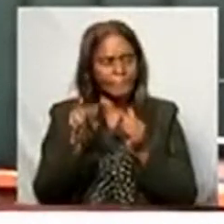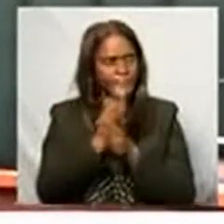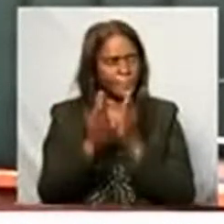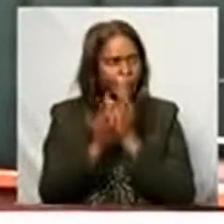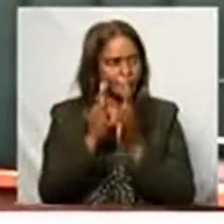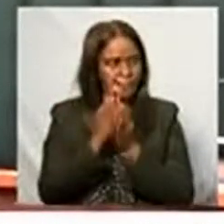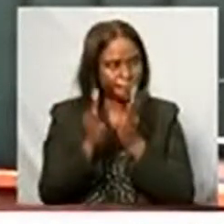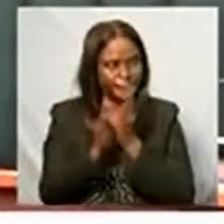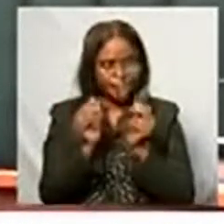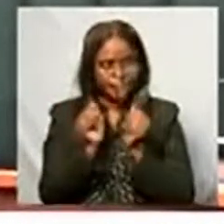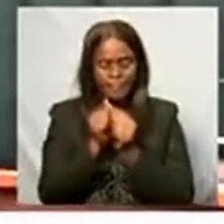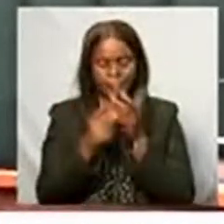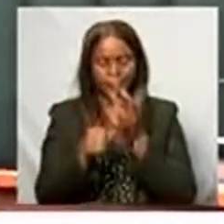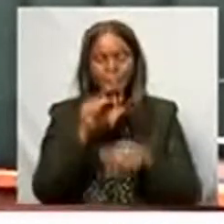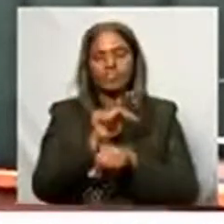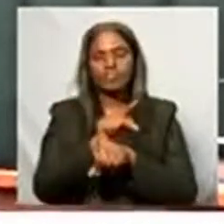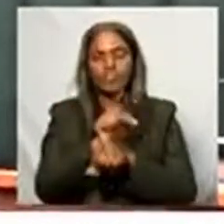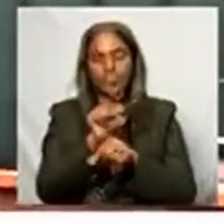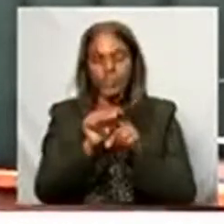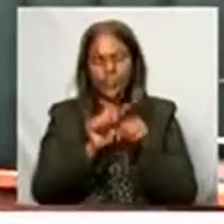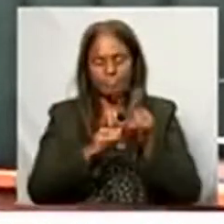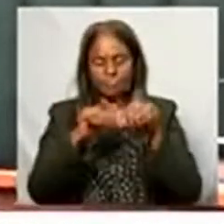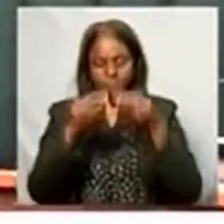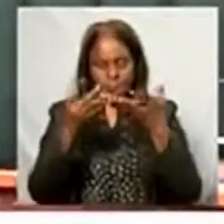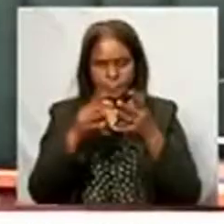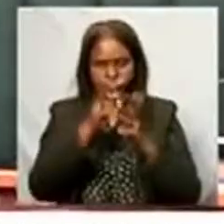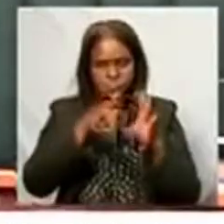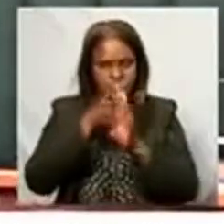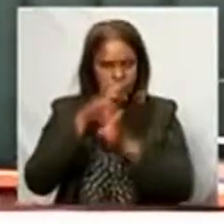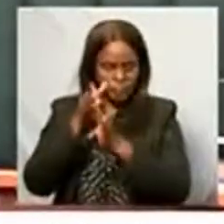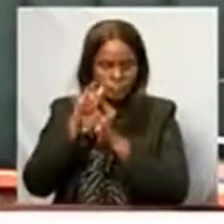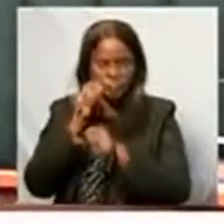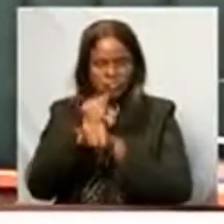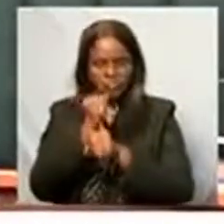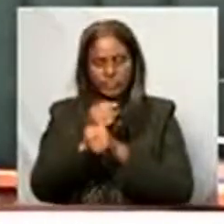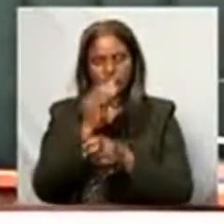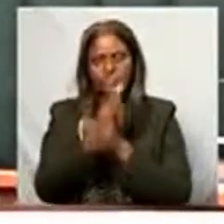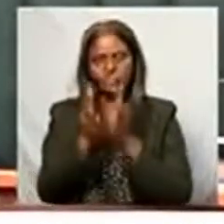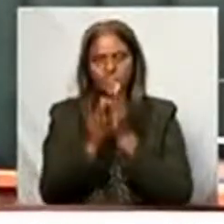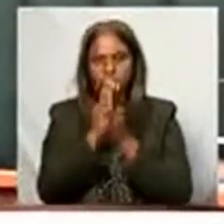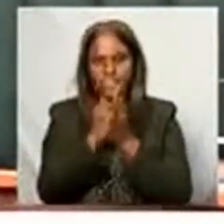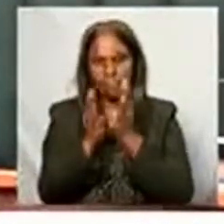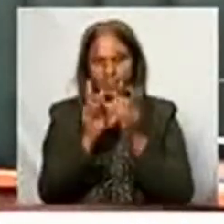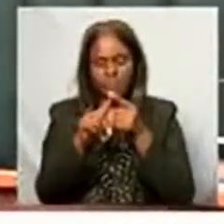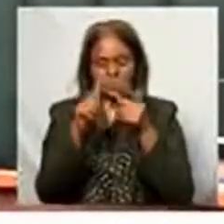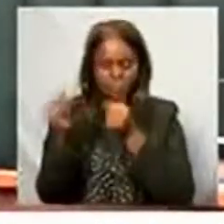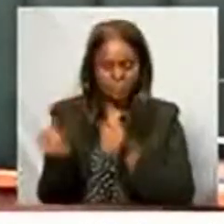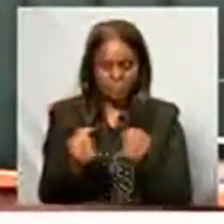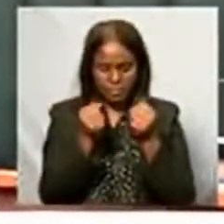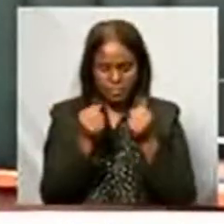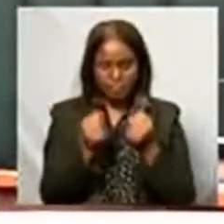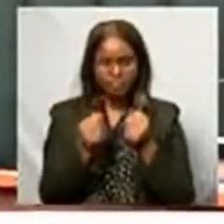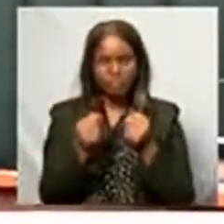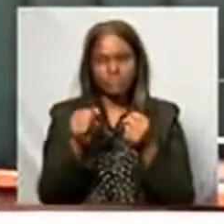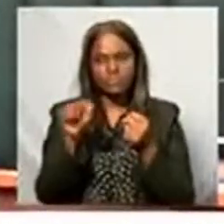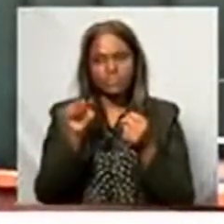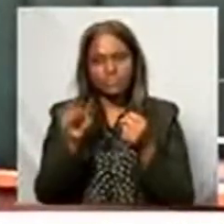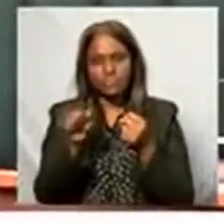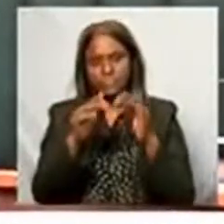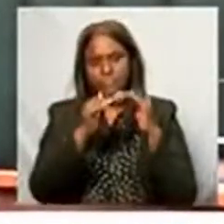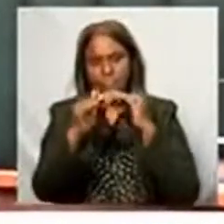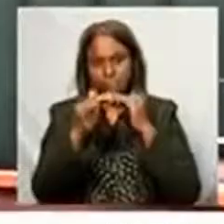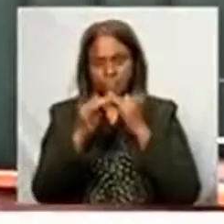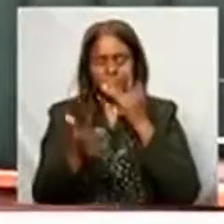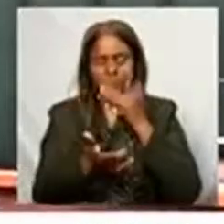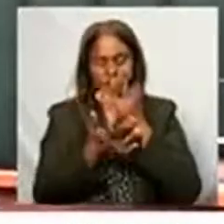infrastructure projects, providing targeted capacity building to strengthen utility-level